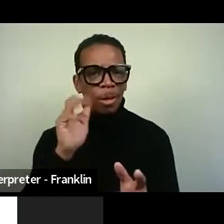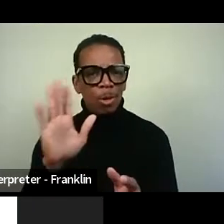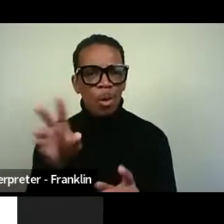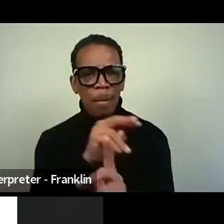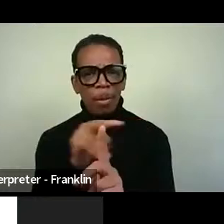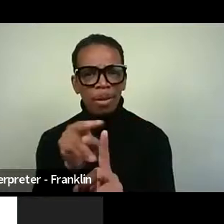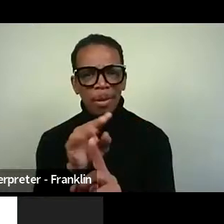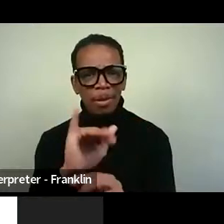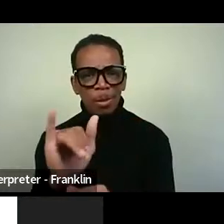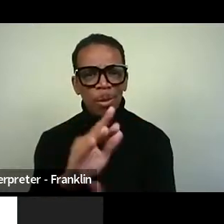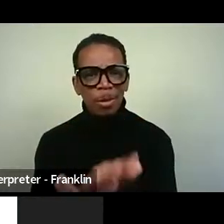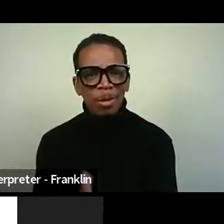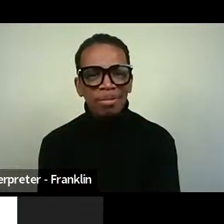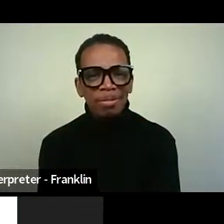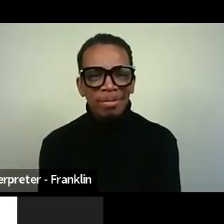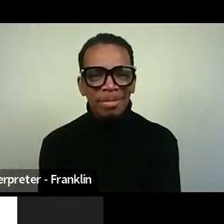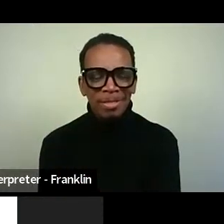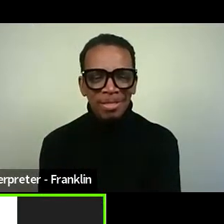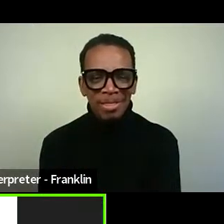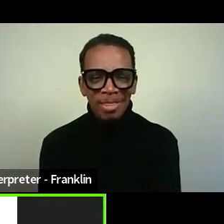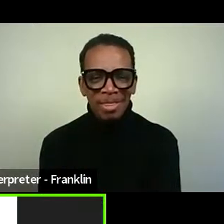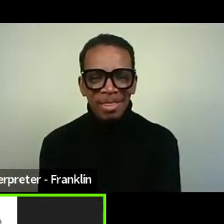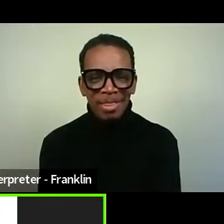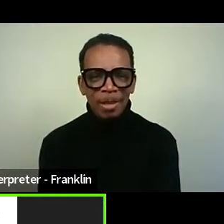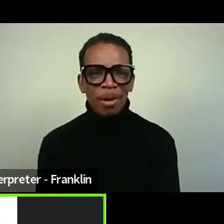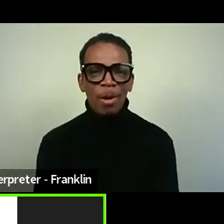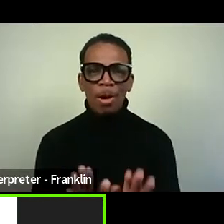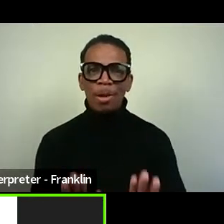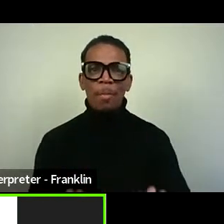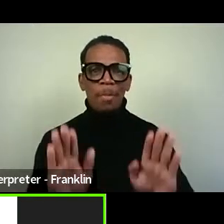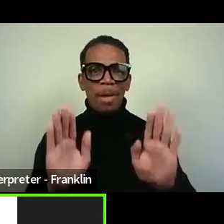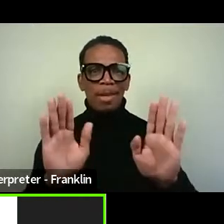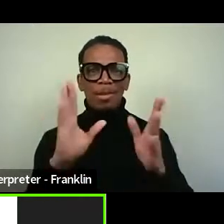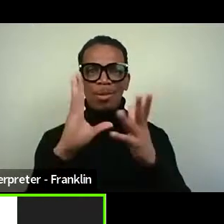perspective. Awesome. That was an amazing story.